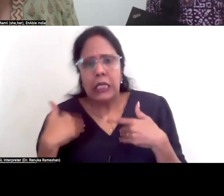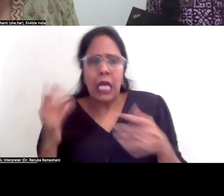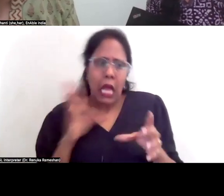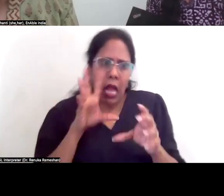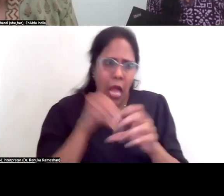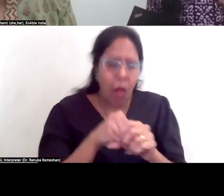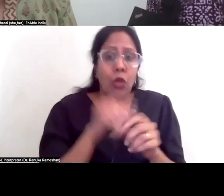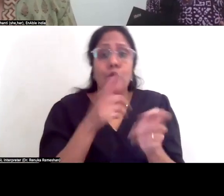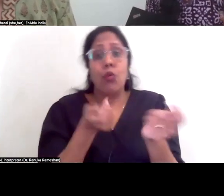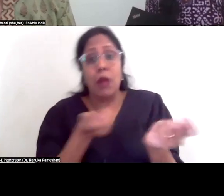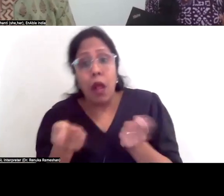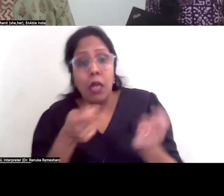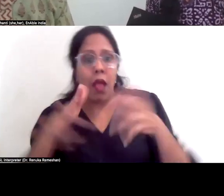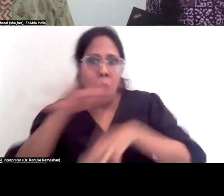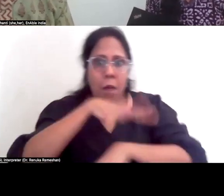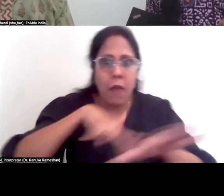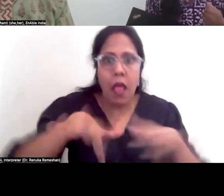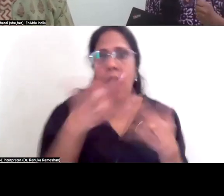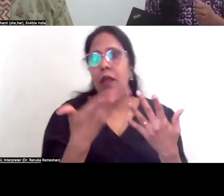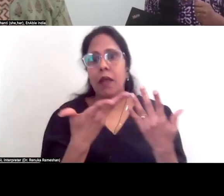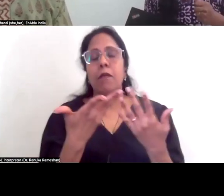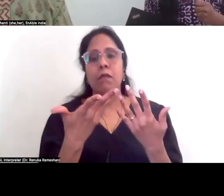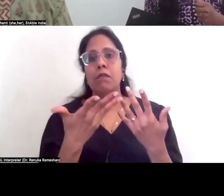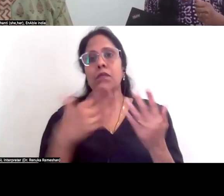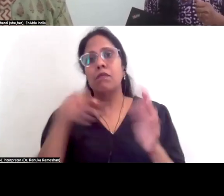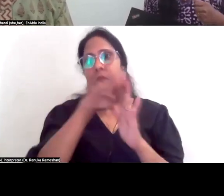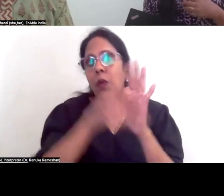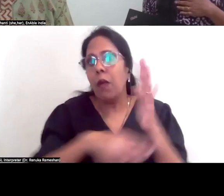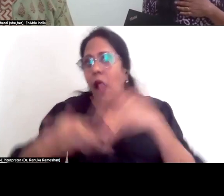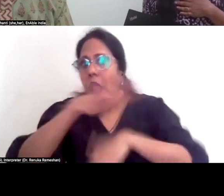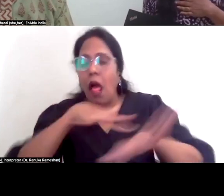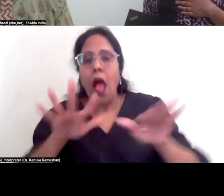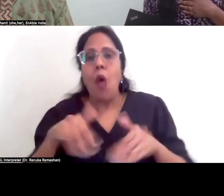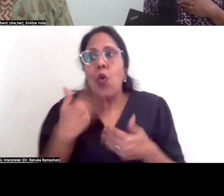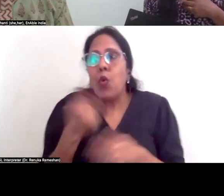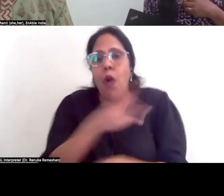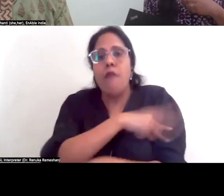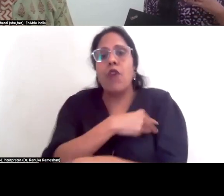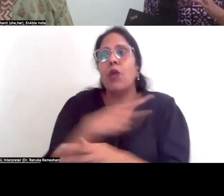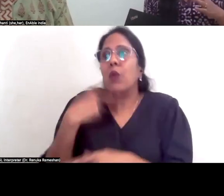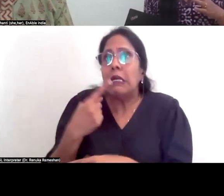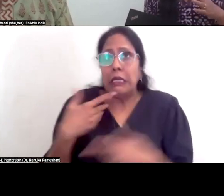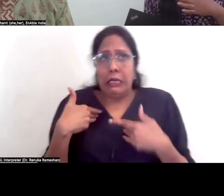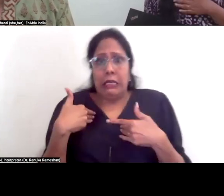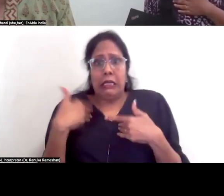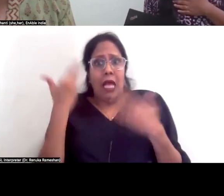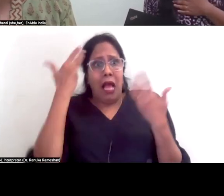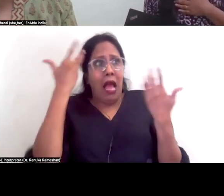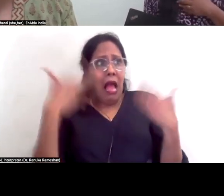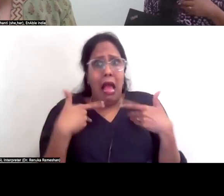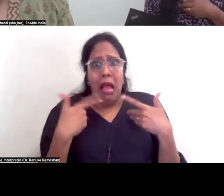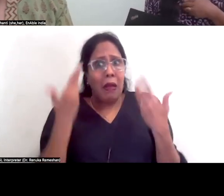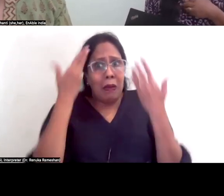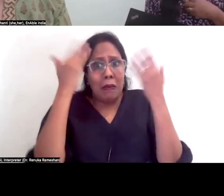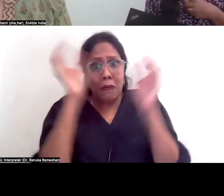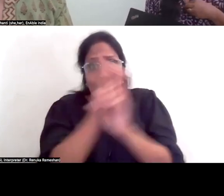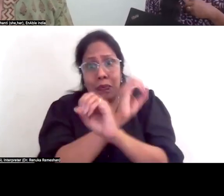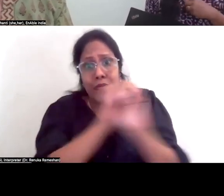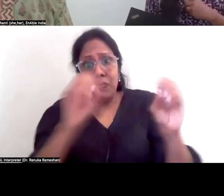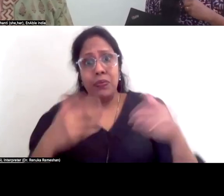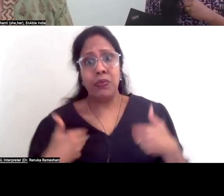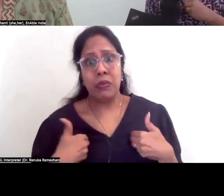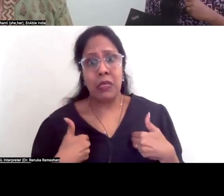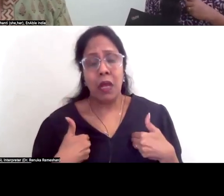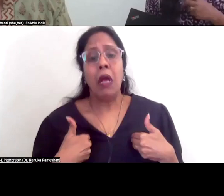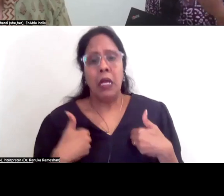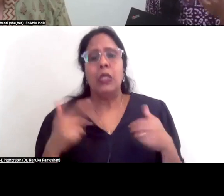actually conducting the session, working out on conducting the session. So it was like, oh my God, we don't know anything. I'm like, I don't know anything, but